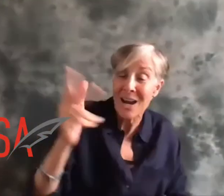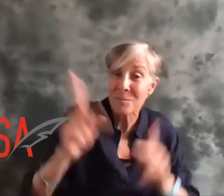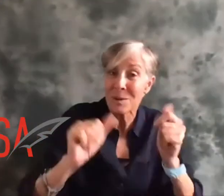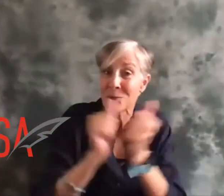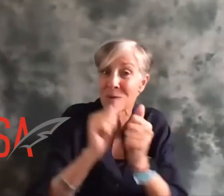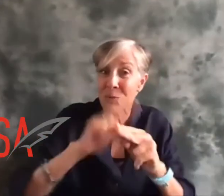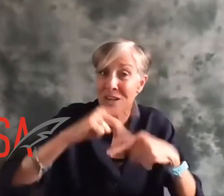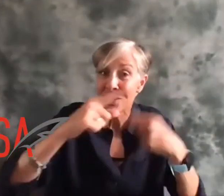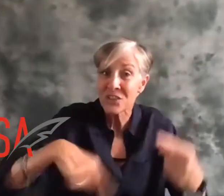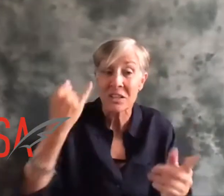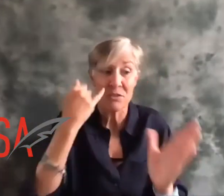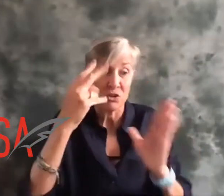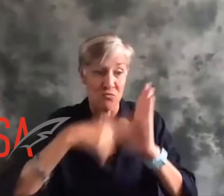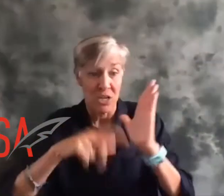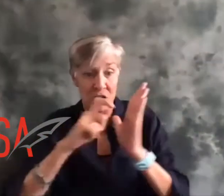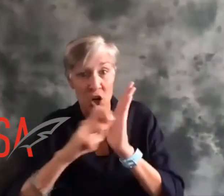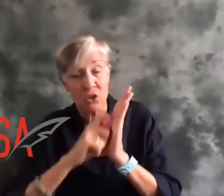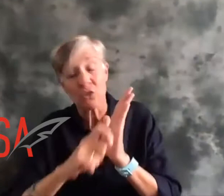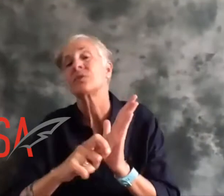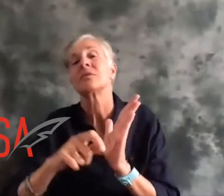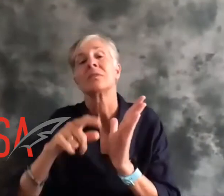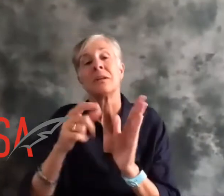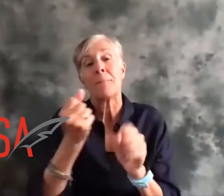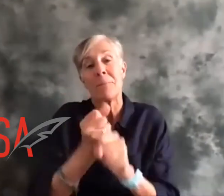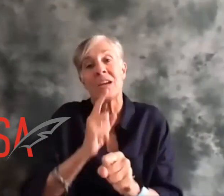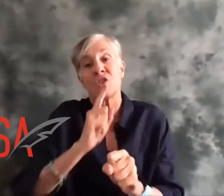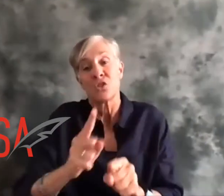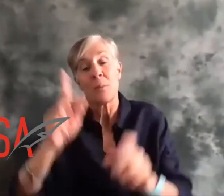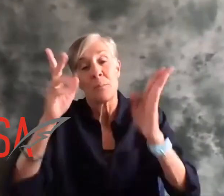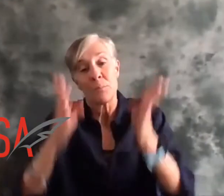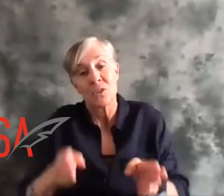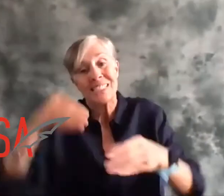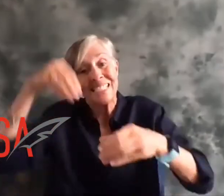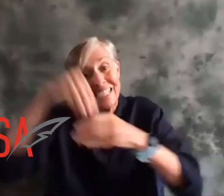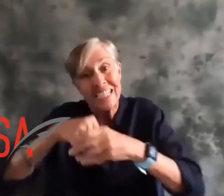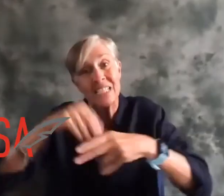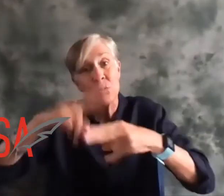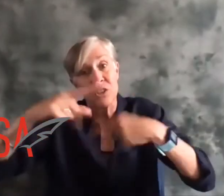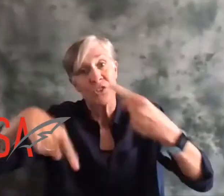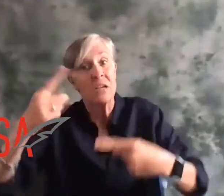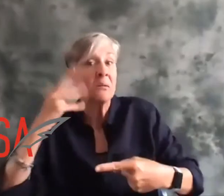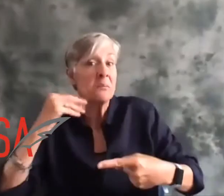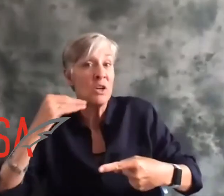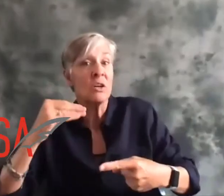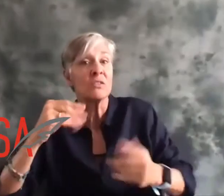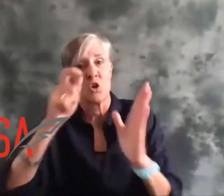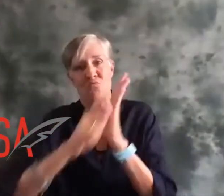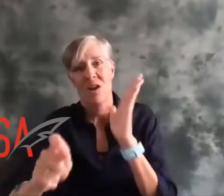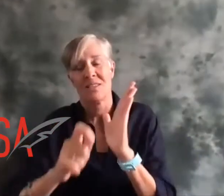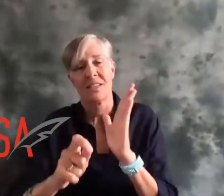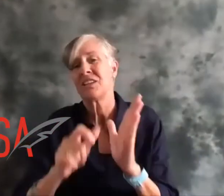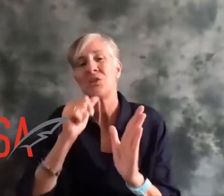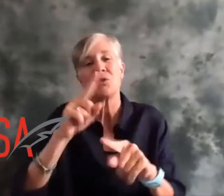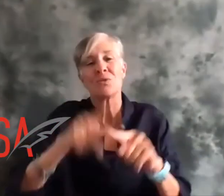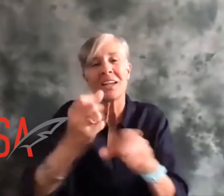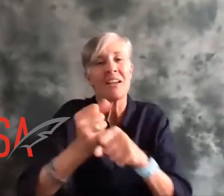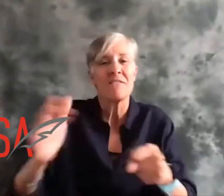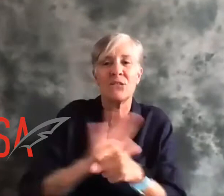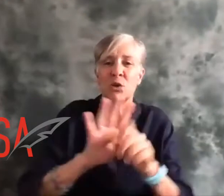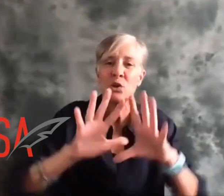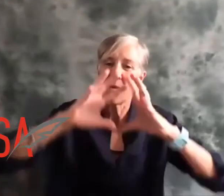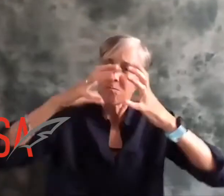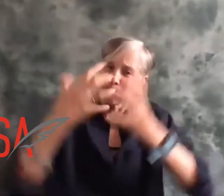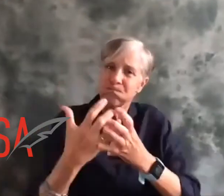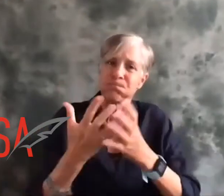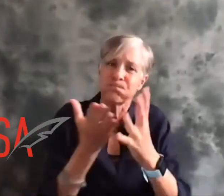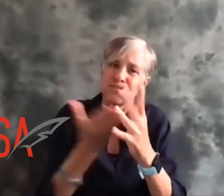the articles you're reading aren't written by someone from that perspective, because you're not getting the full story. You're just not. So it's